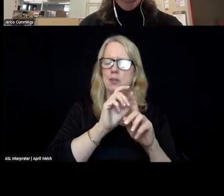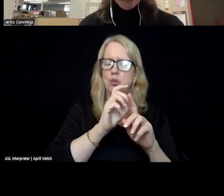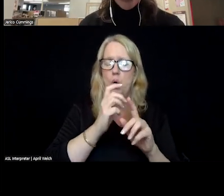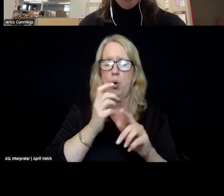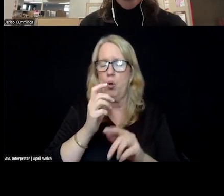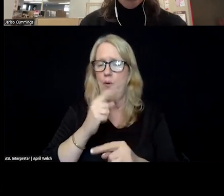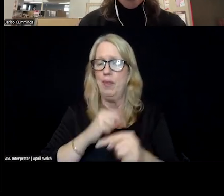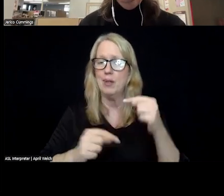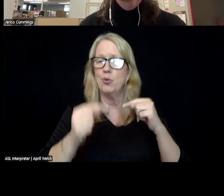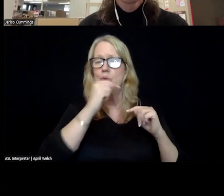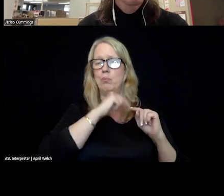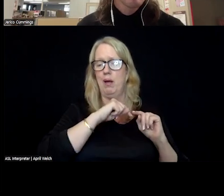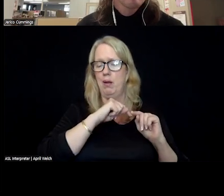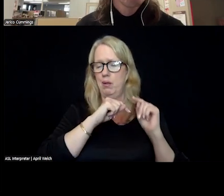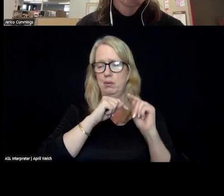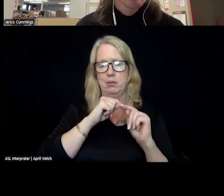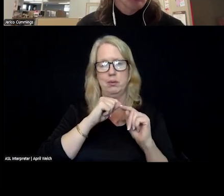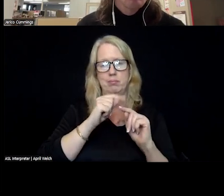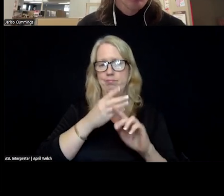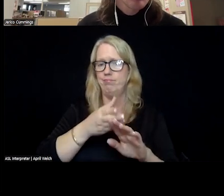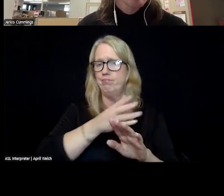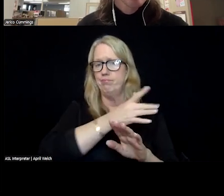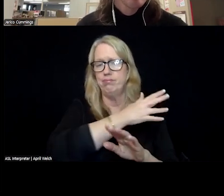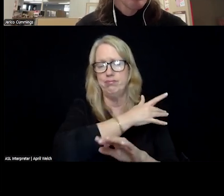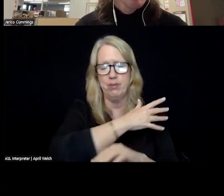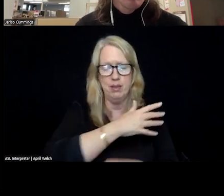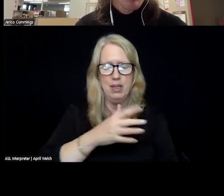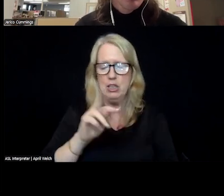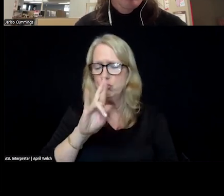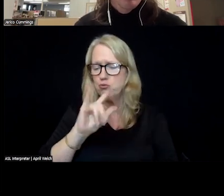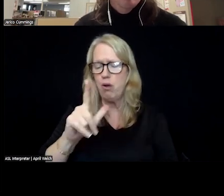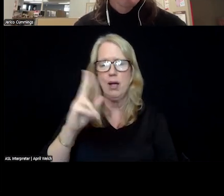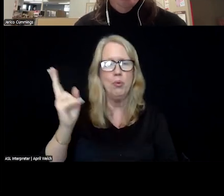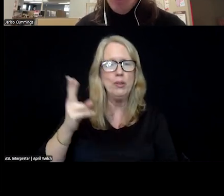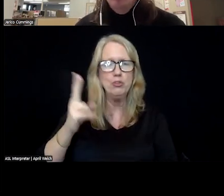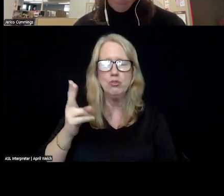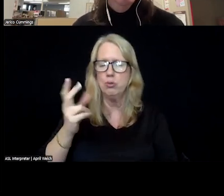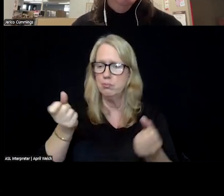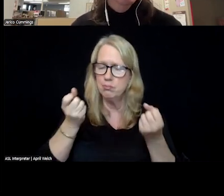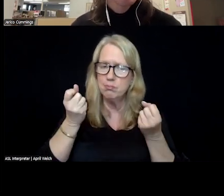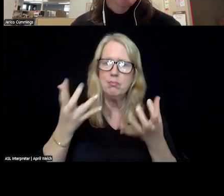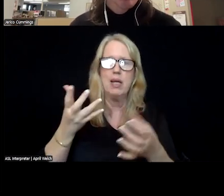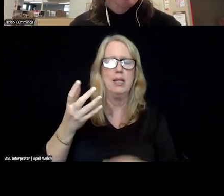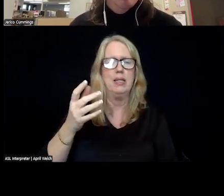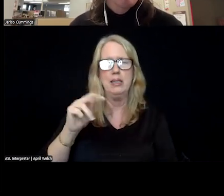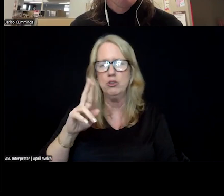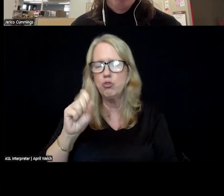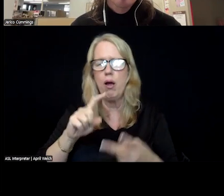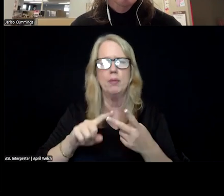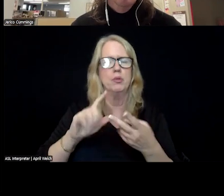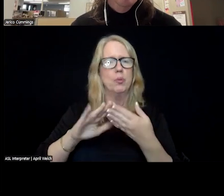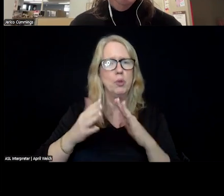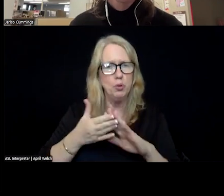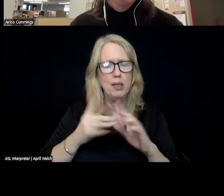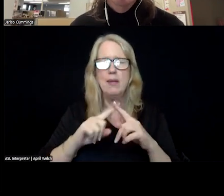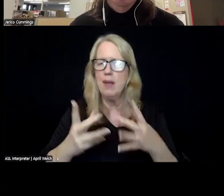back throughout tribal history, there are many tribes and communities that have embraced